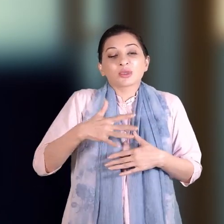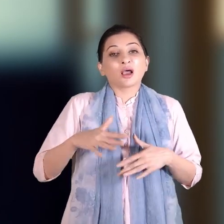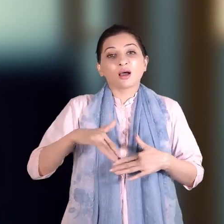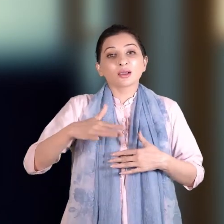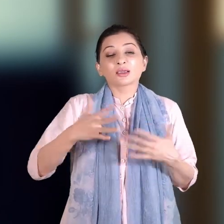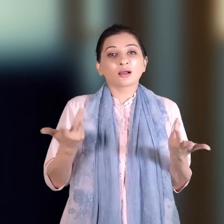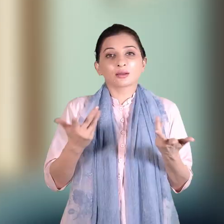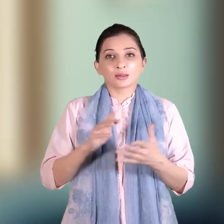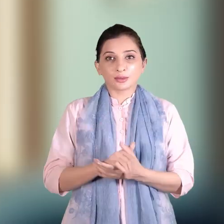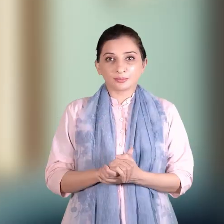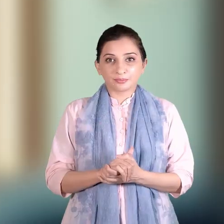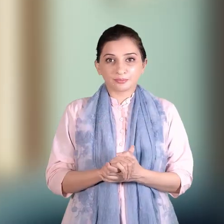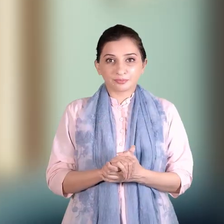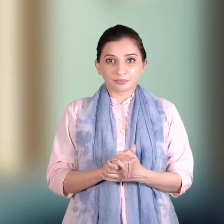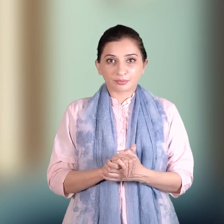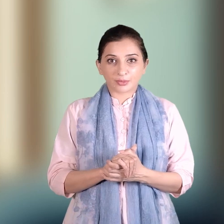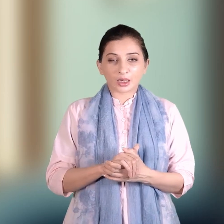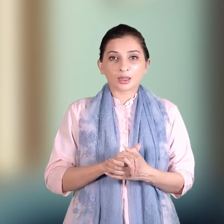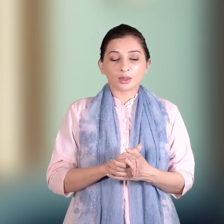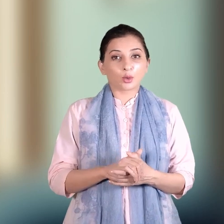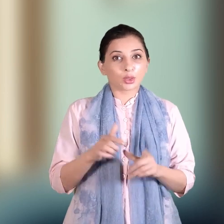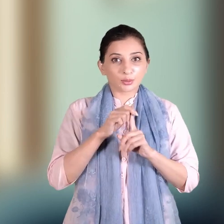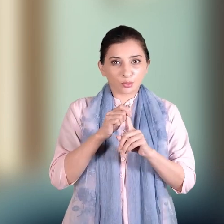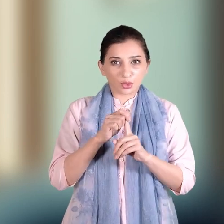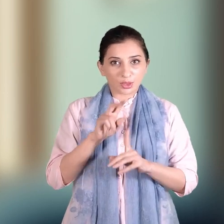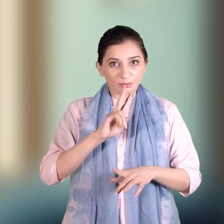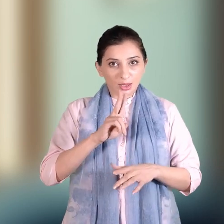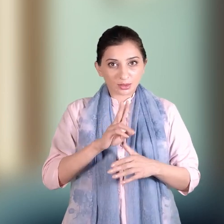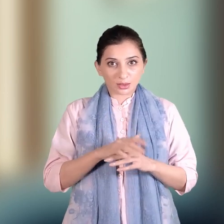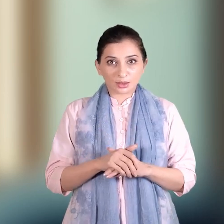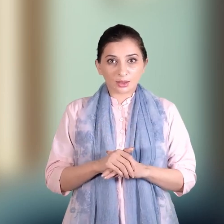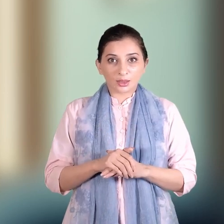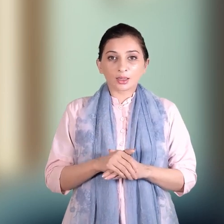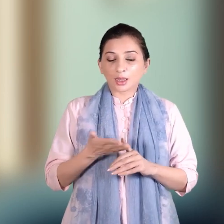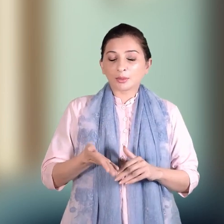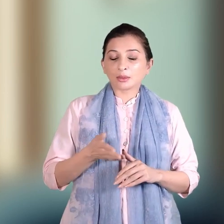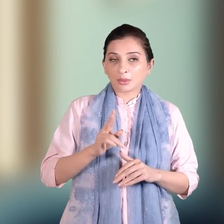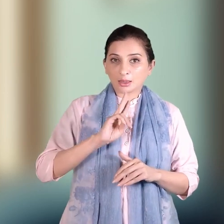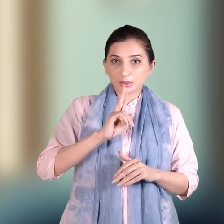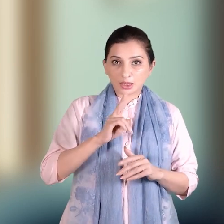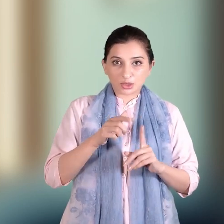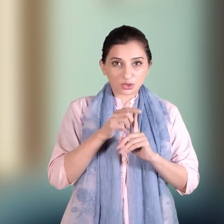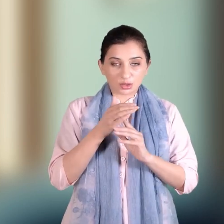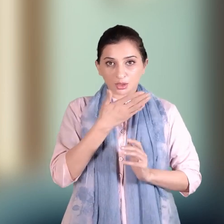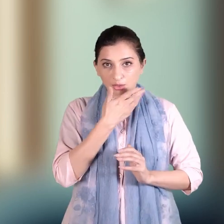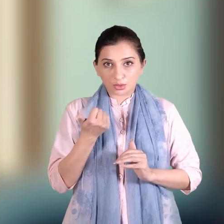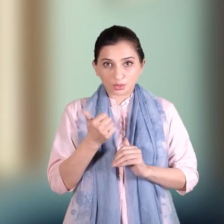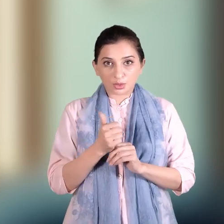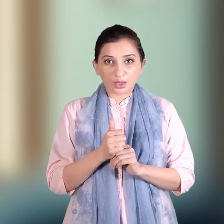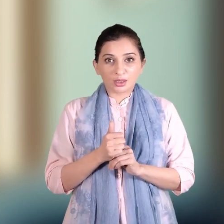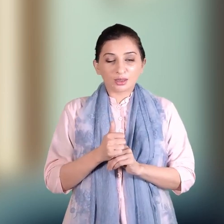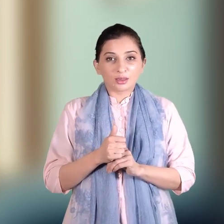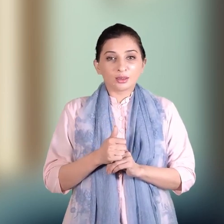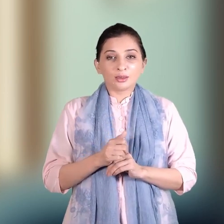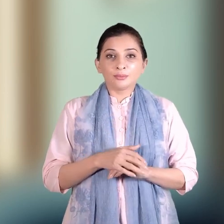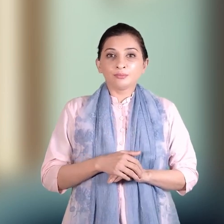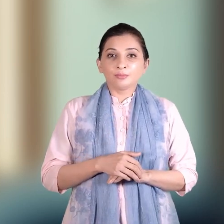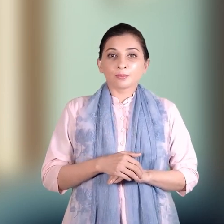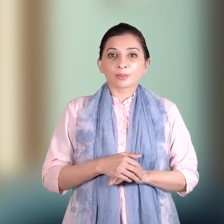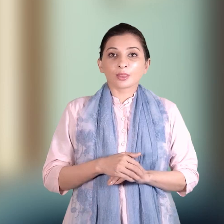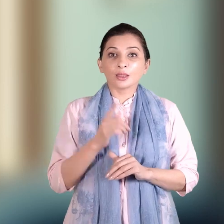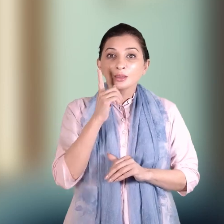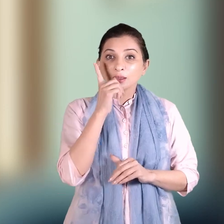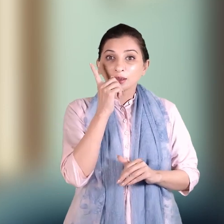for these mothers. Another important reflection that I want to make right now is the